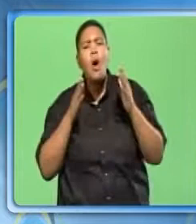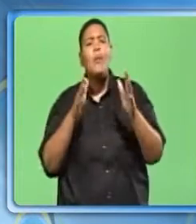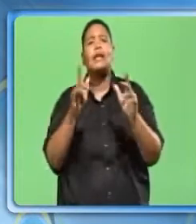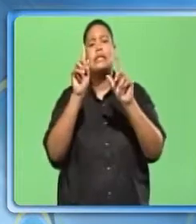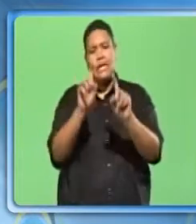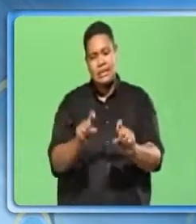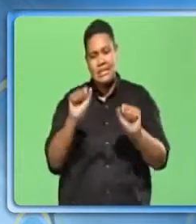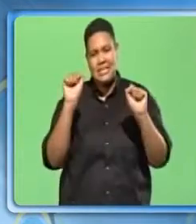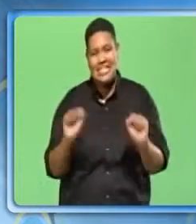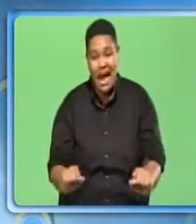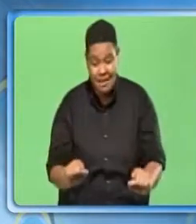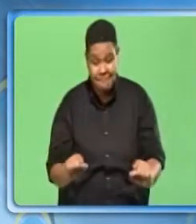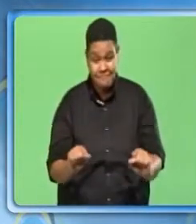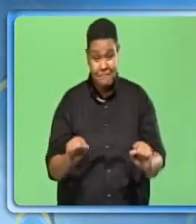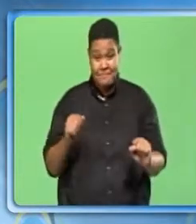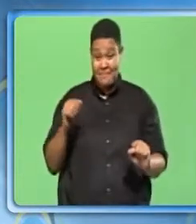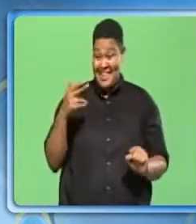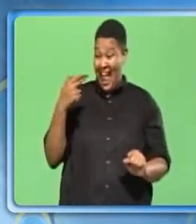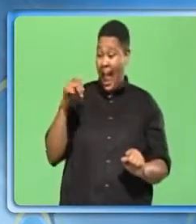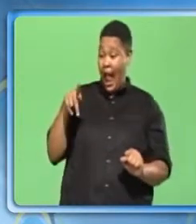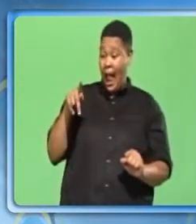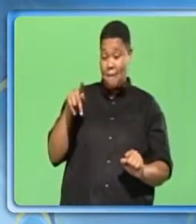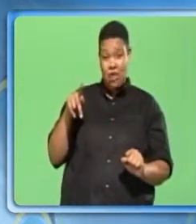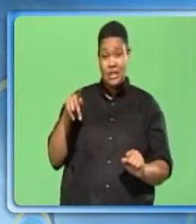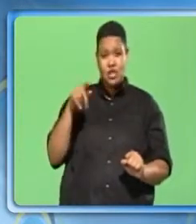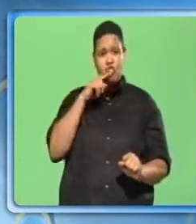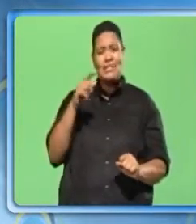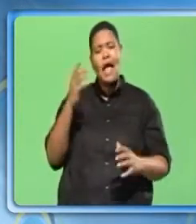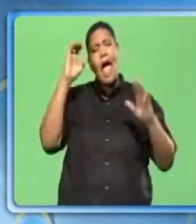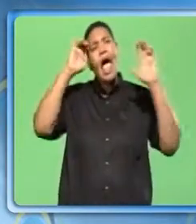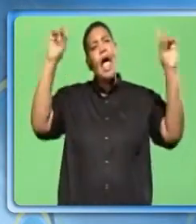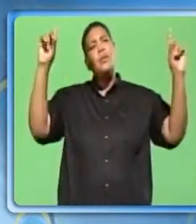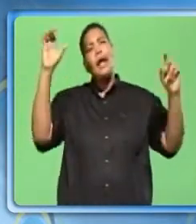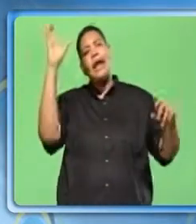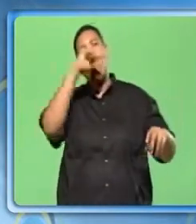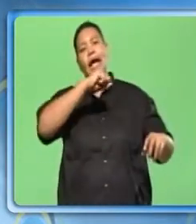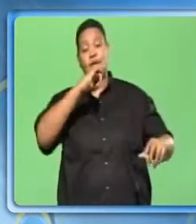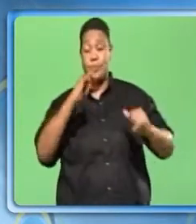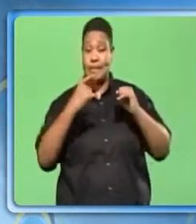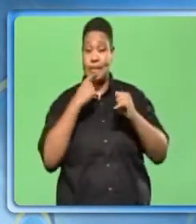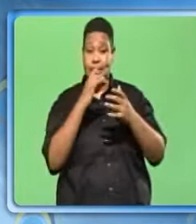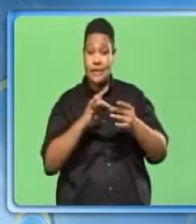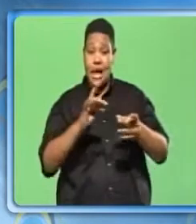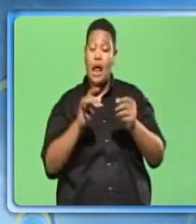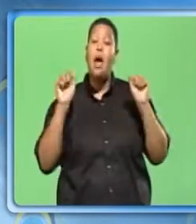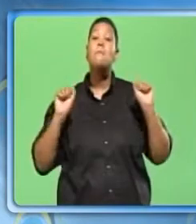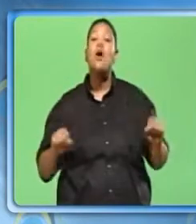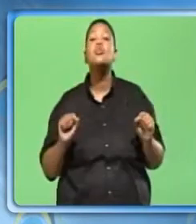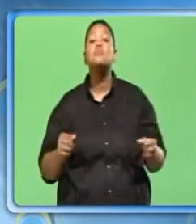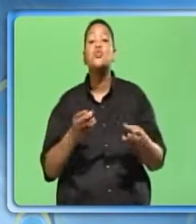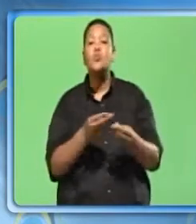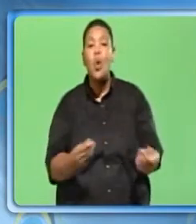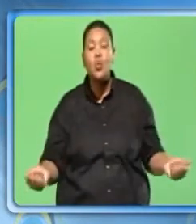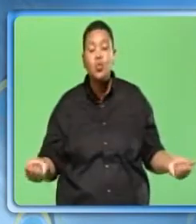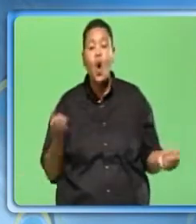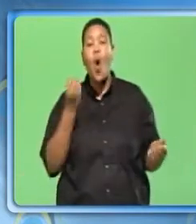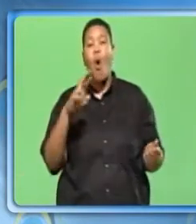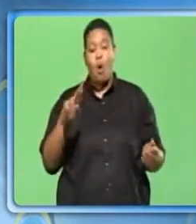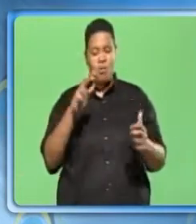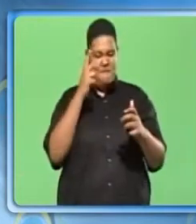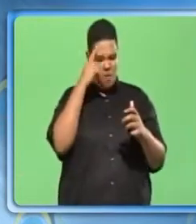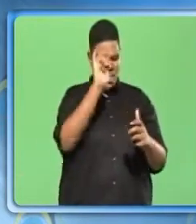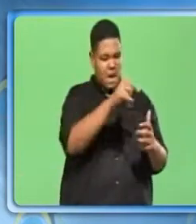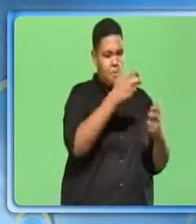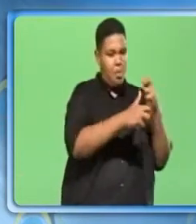testable. The hypothesis is an educated guess which suggests a possible solution or remedy to the